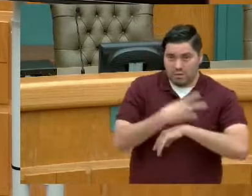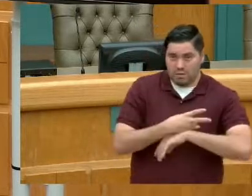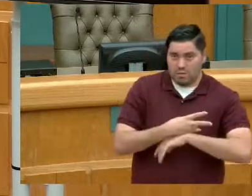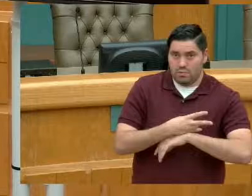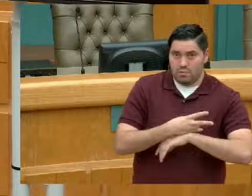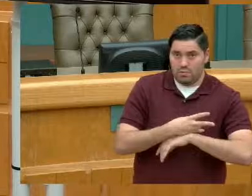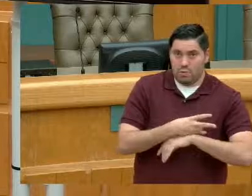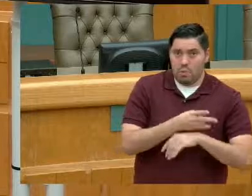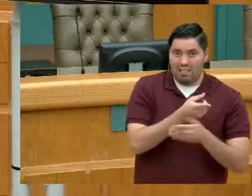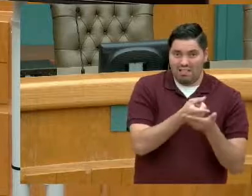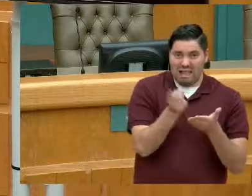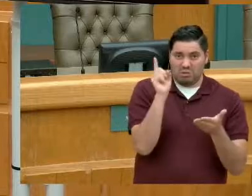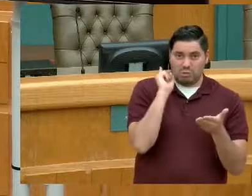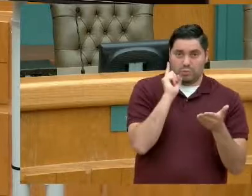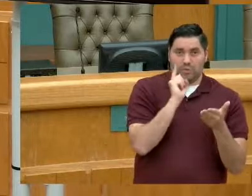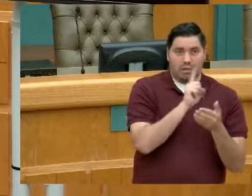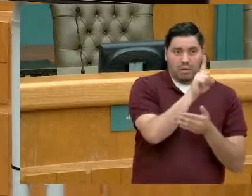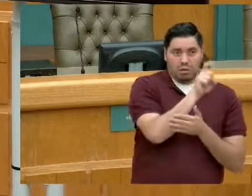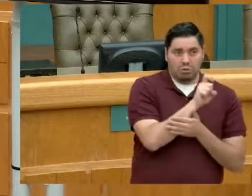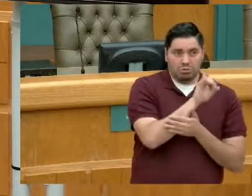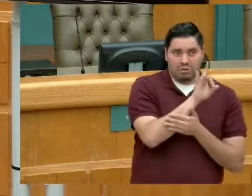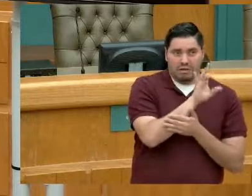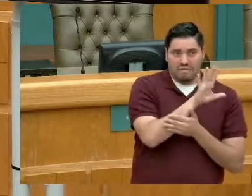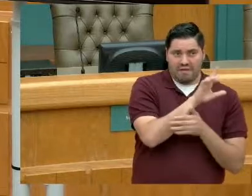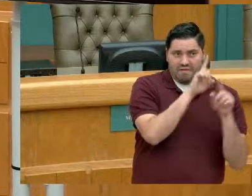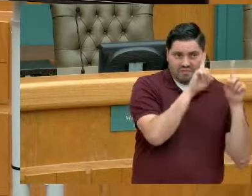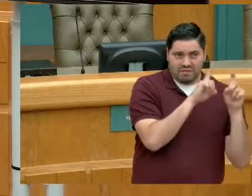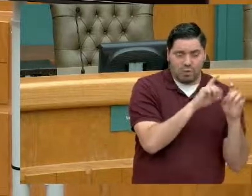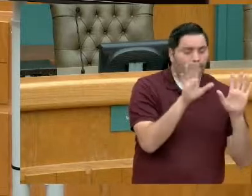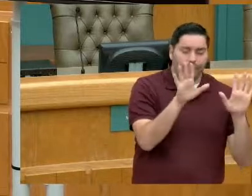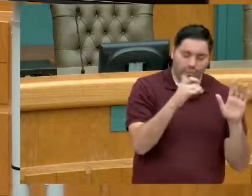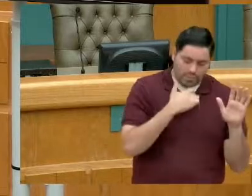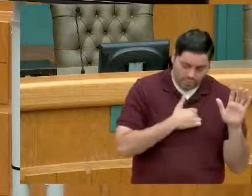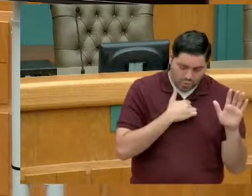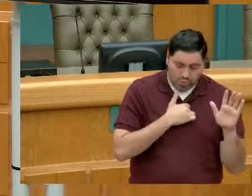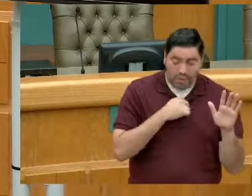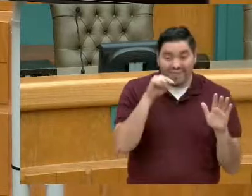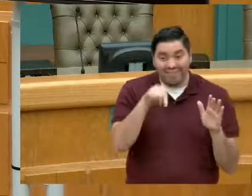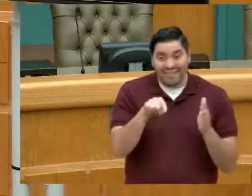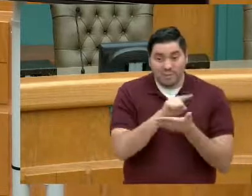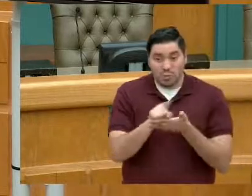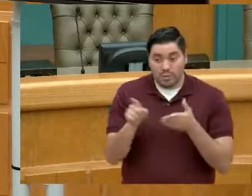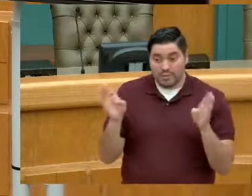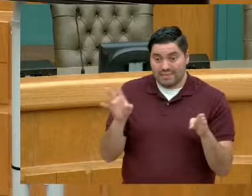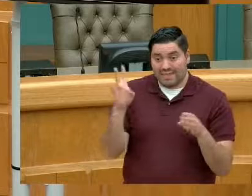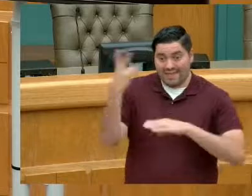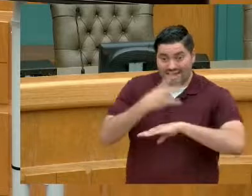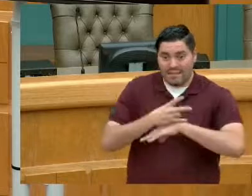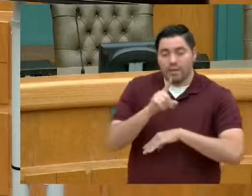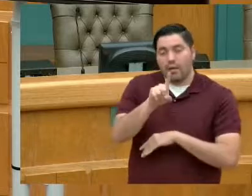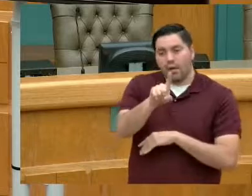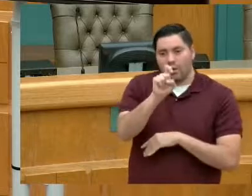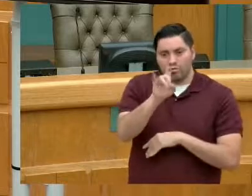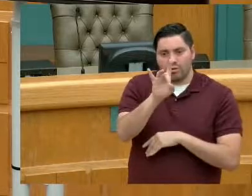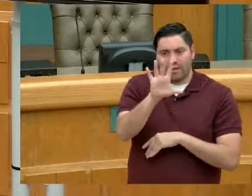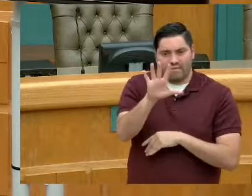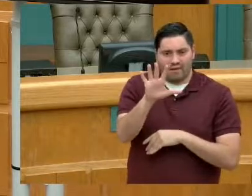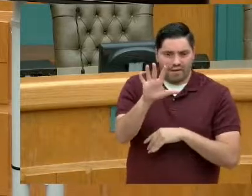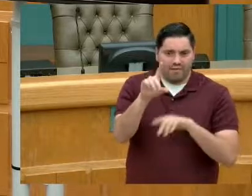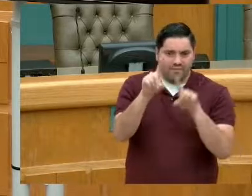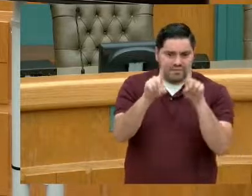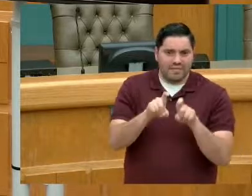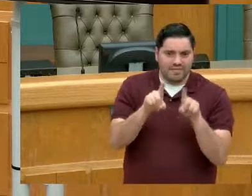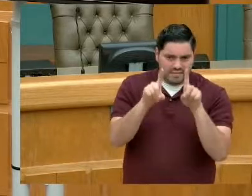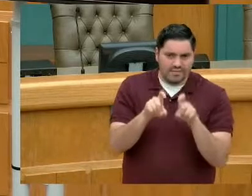week we were doing 185 tests. I'm sorry, this week, our 7-day average is 185 tests. When you